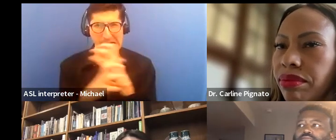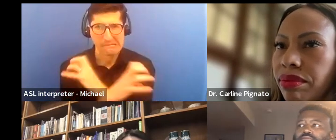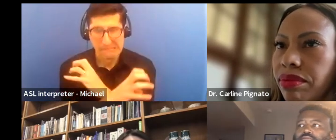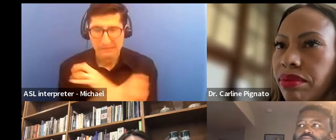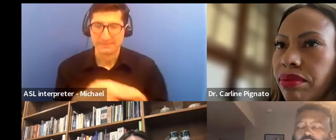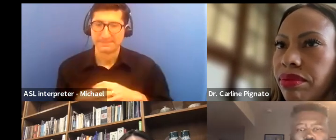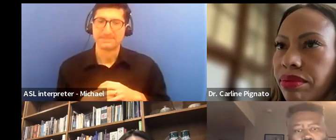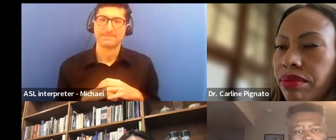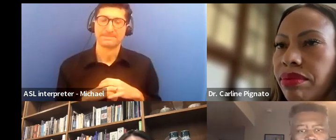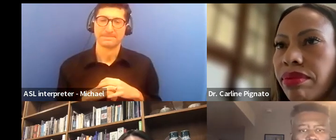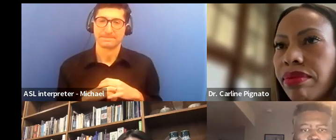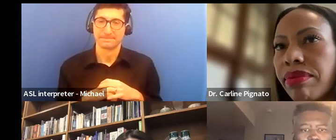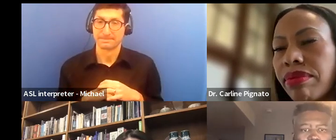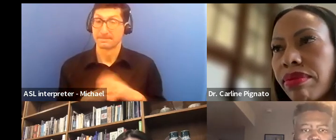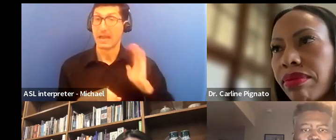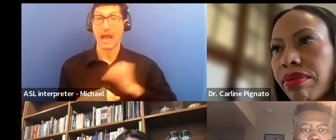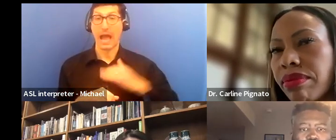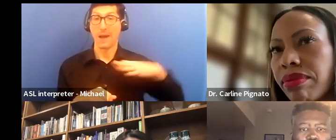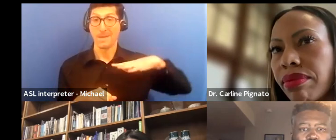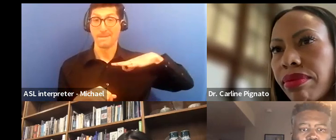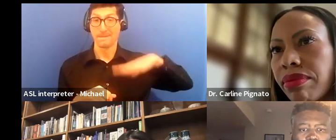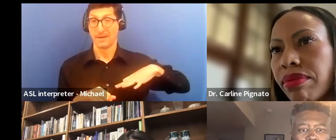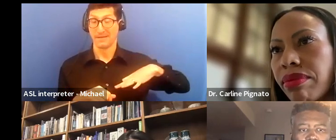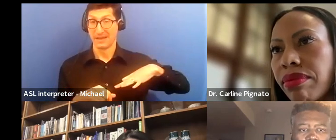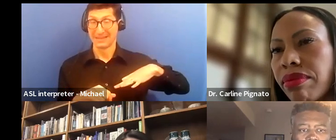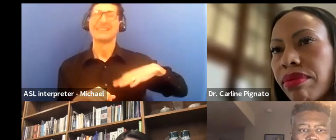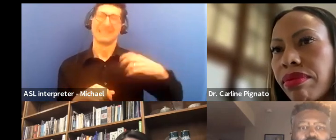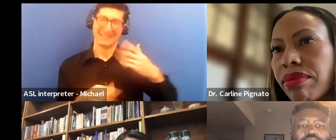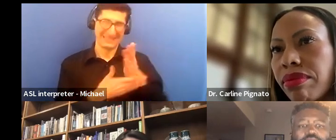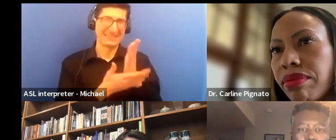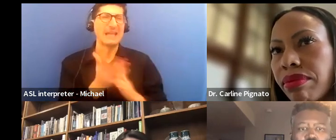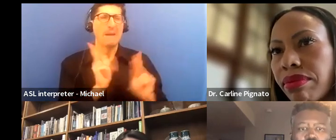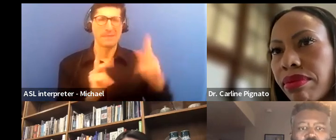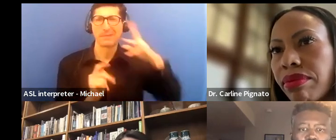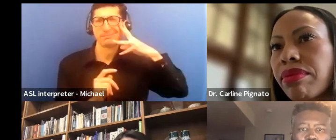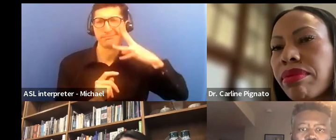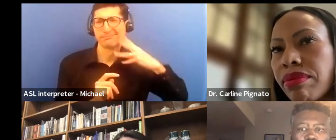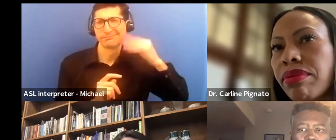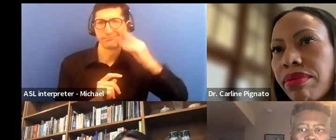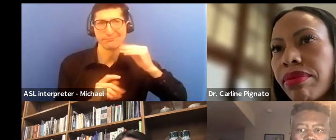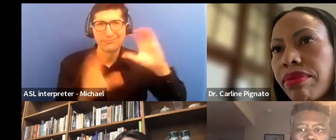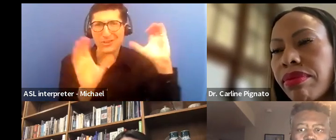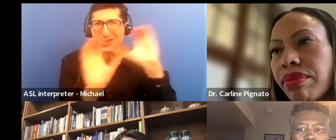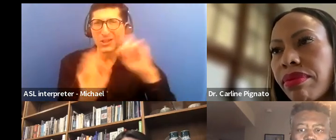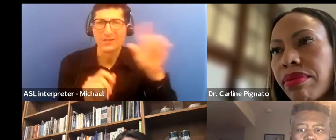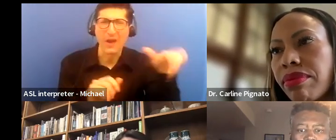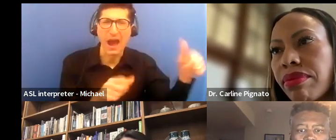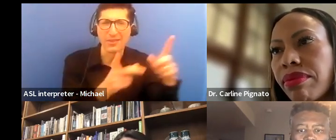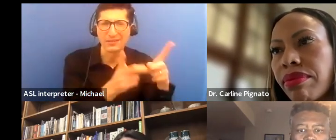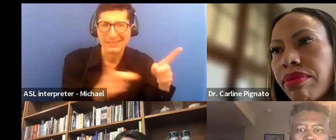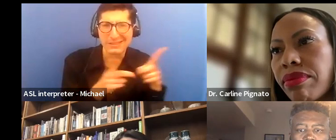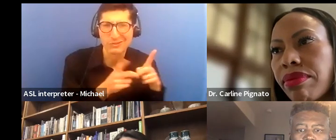I think our advantage is that we've had people who's done it for other districts and have done well, and we also have a great deal